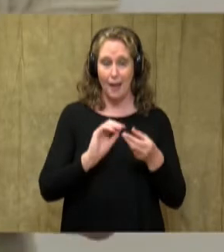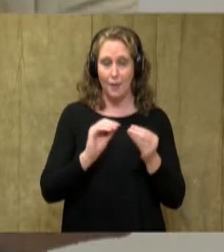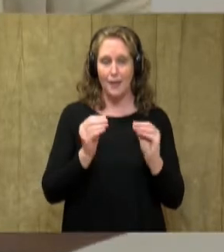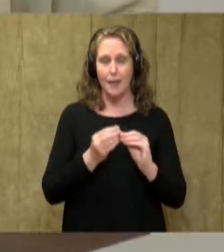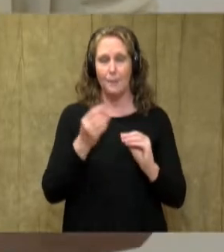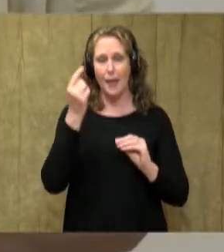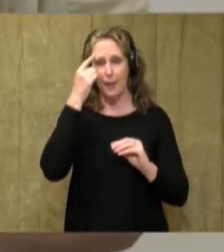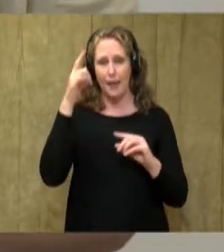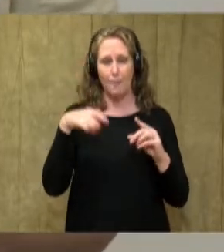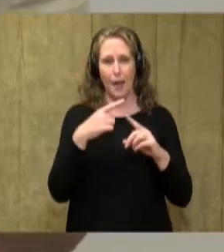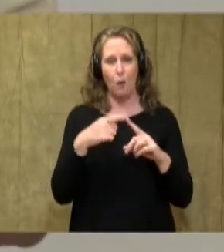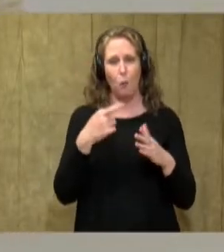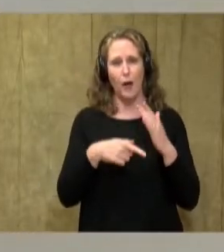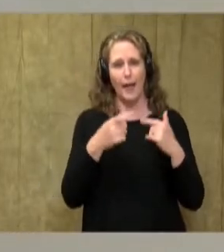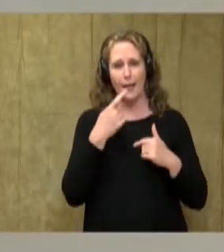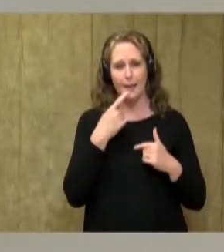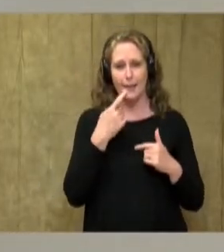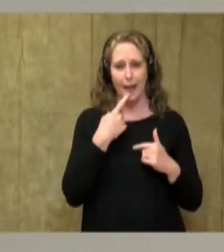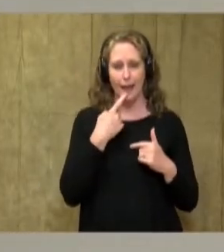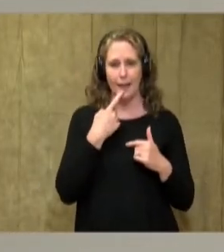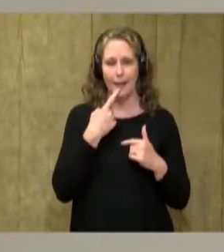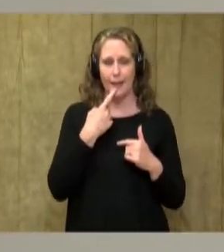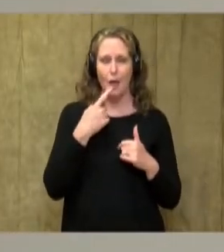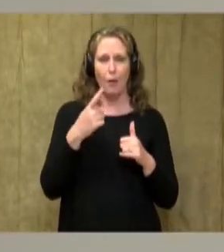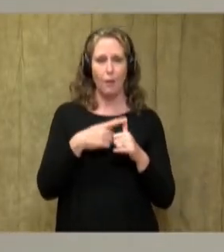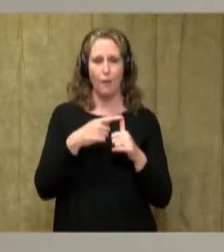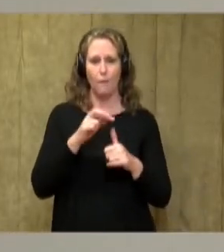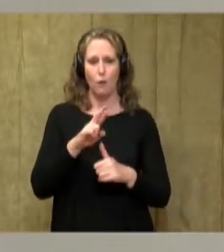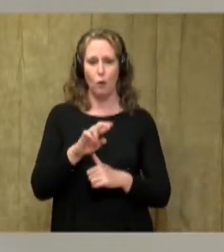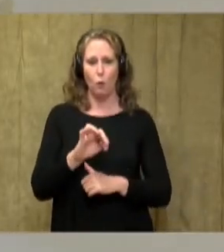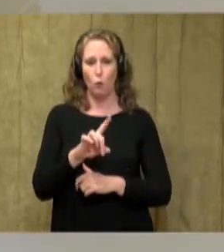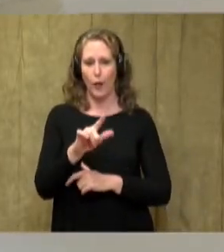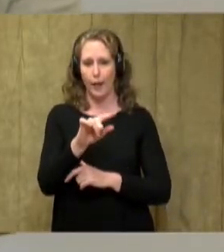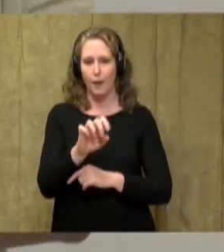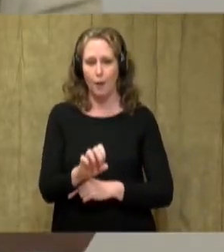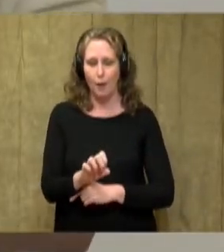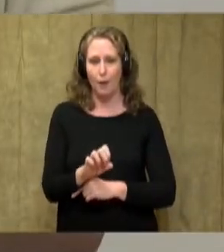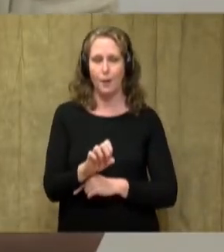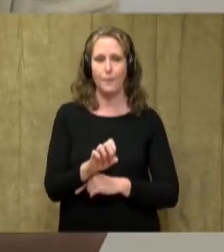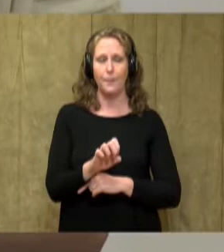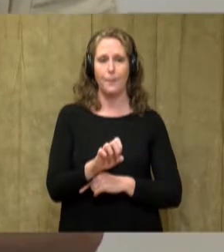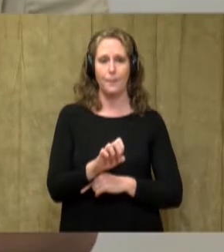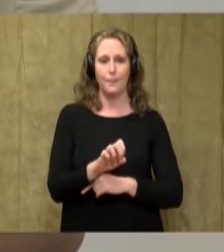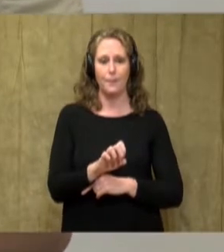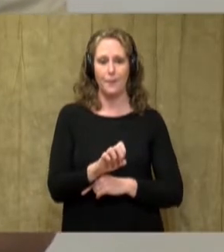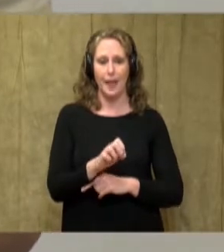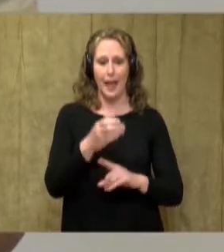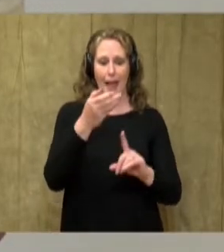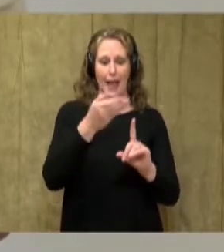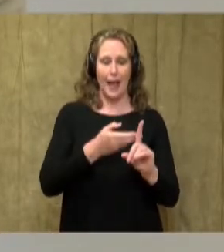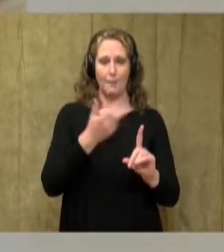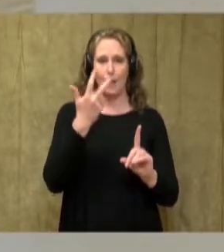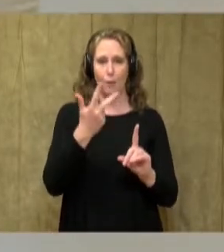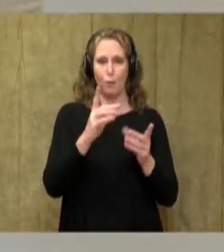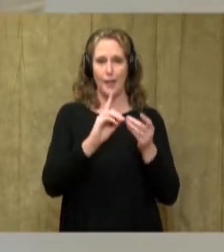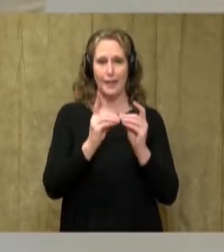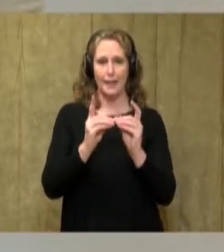let's think about what I'm about to say. So here's our first riddle. I am a three-digit